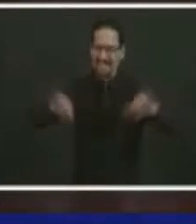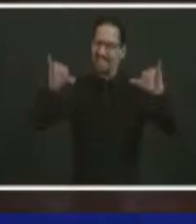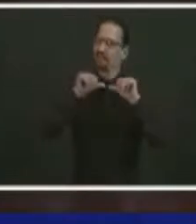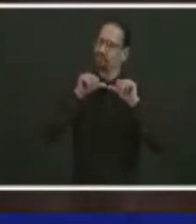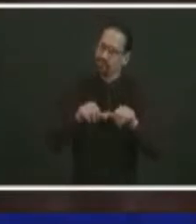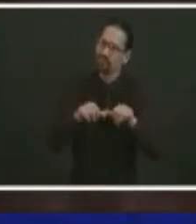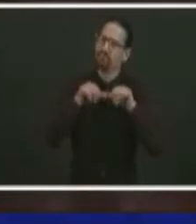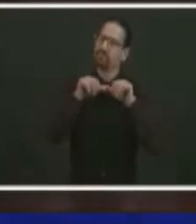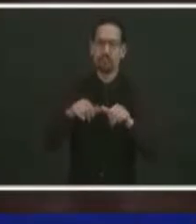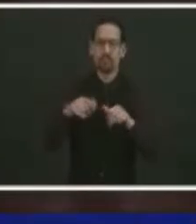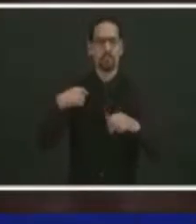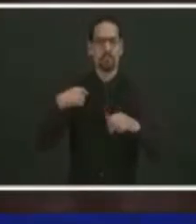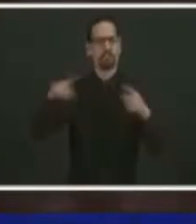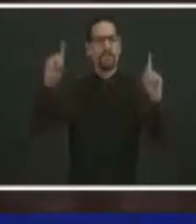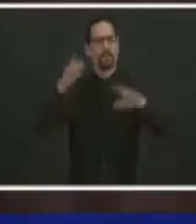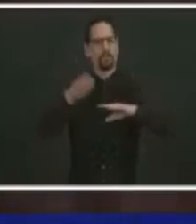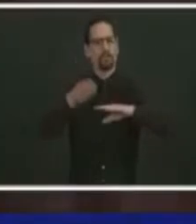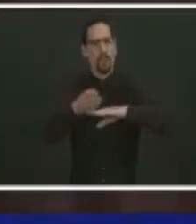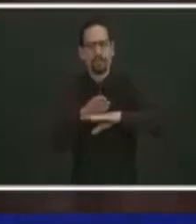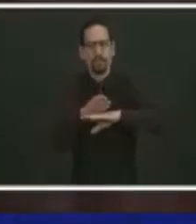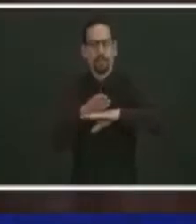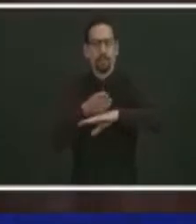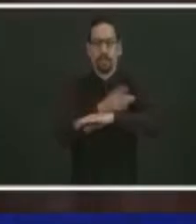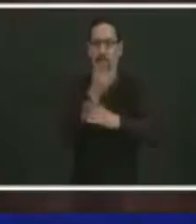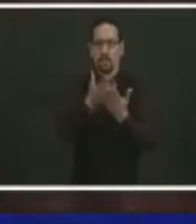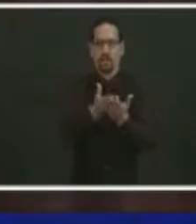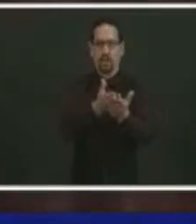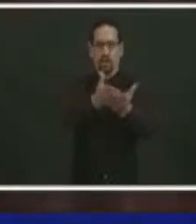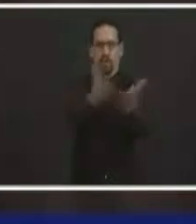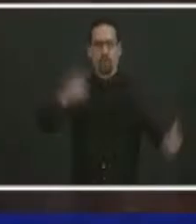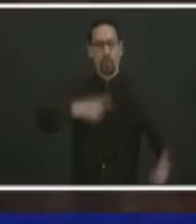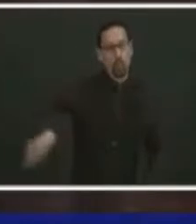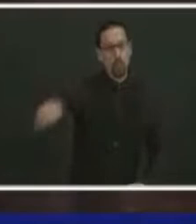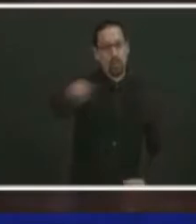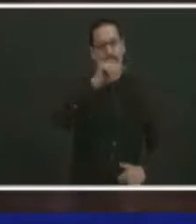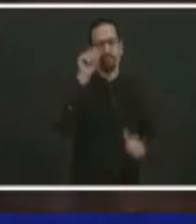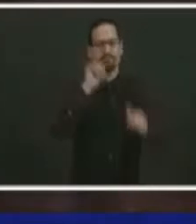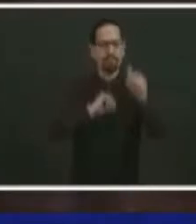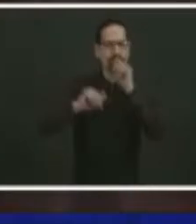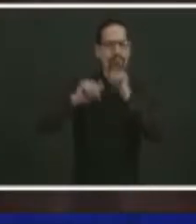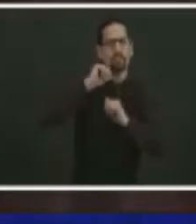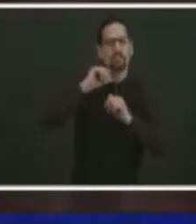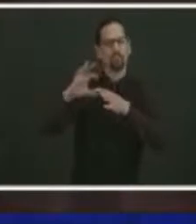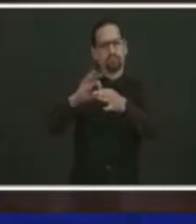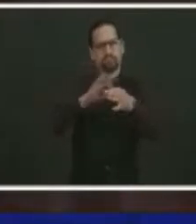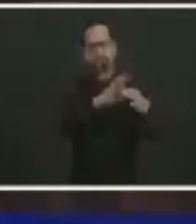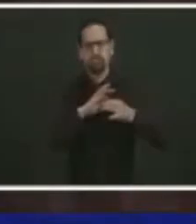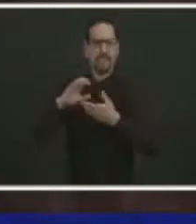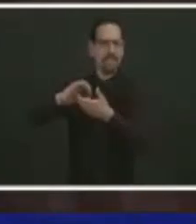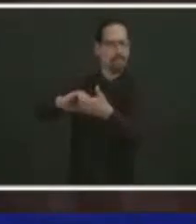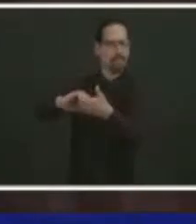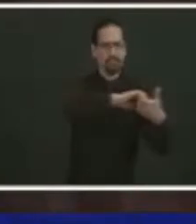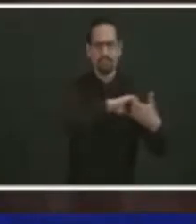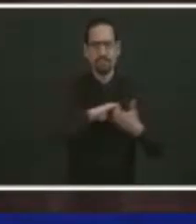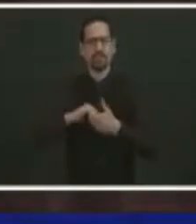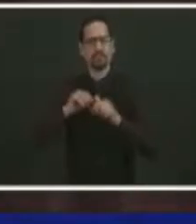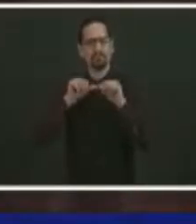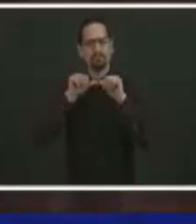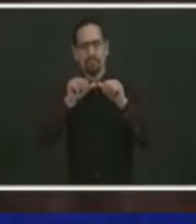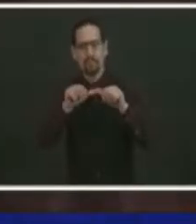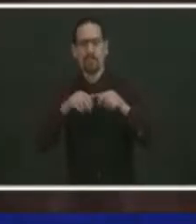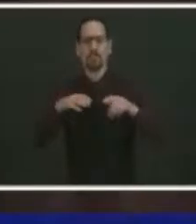because of your patience, your cooperation, your decisions to prioritize